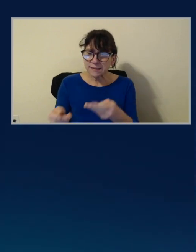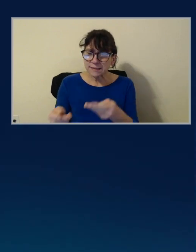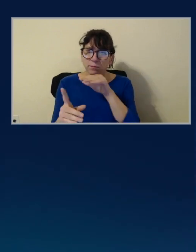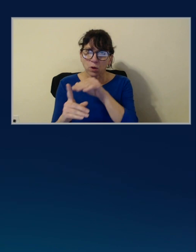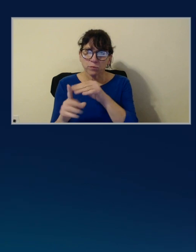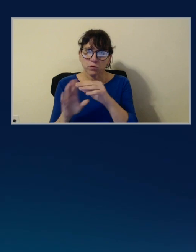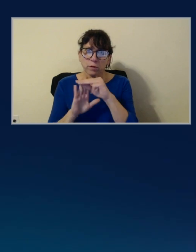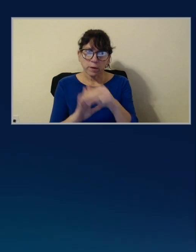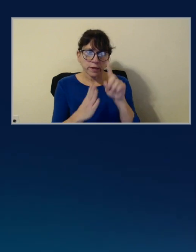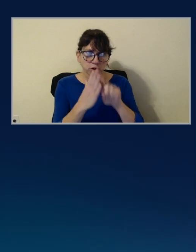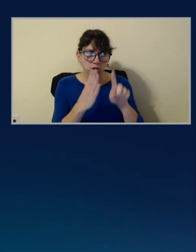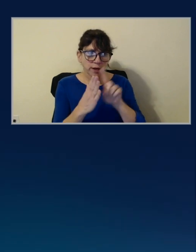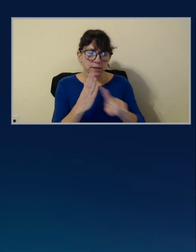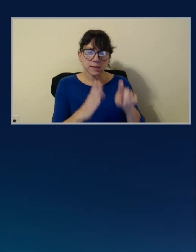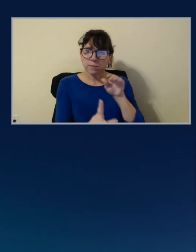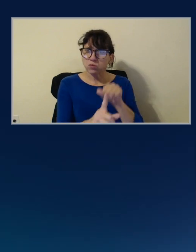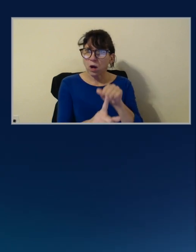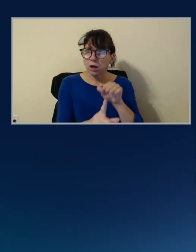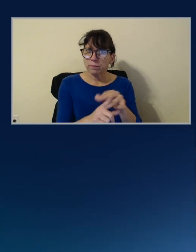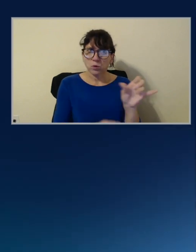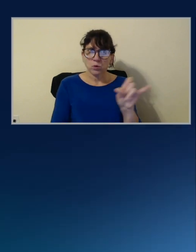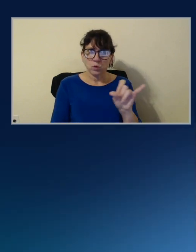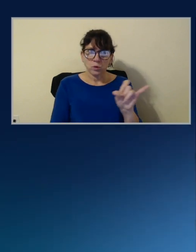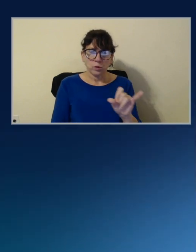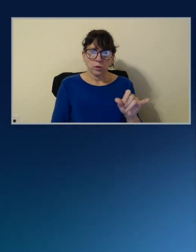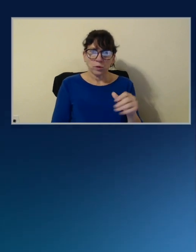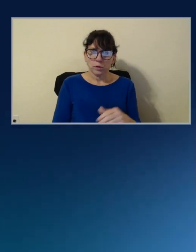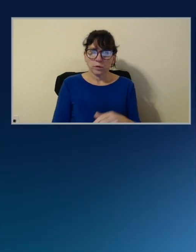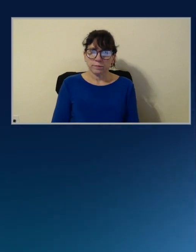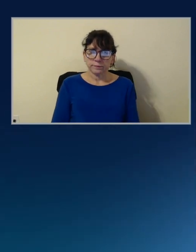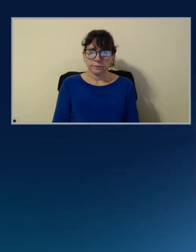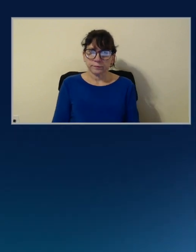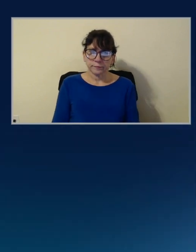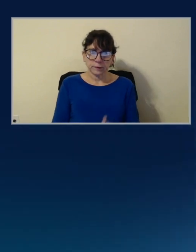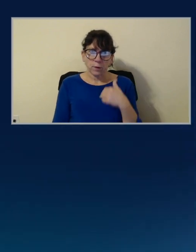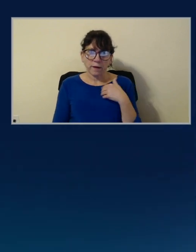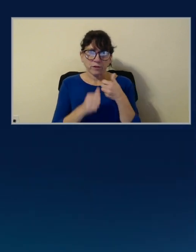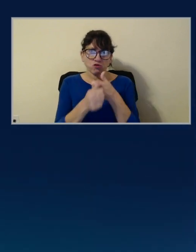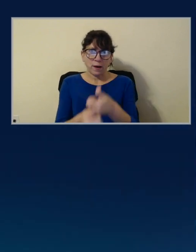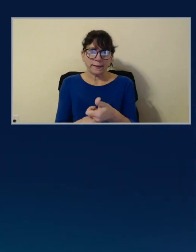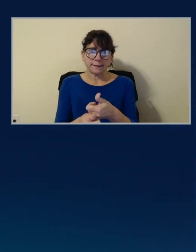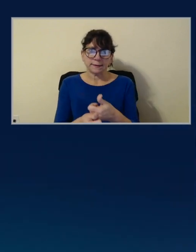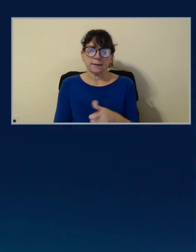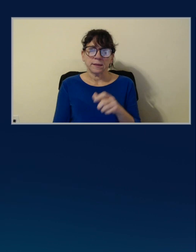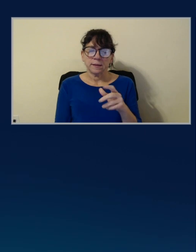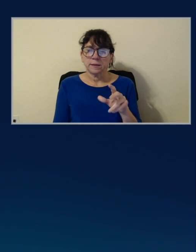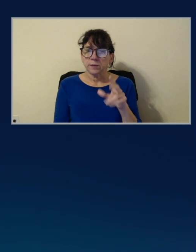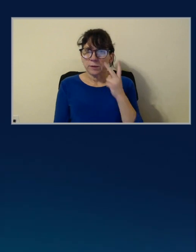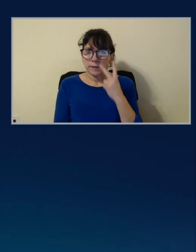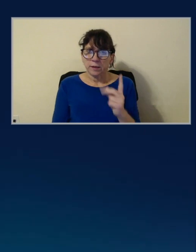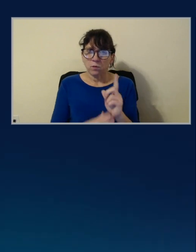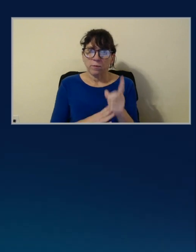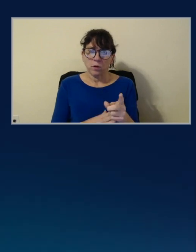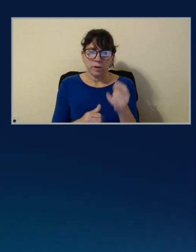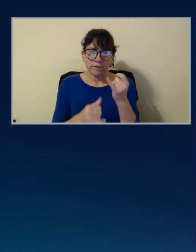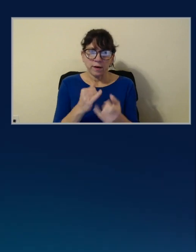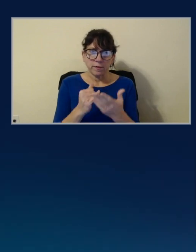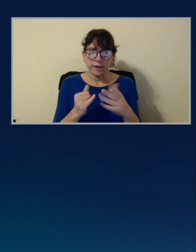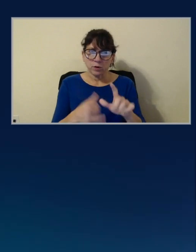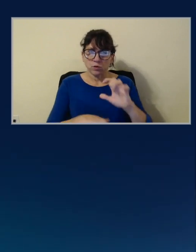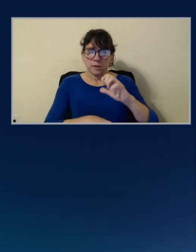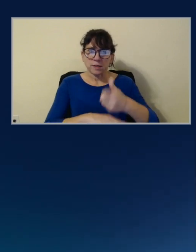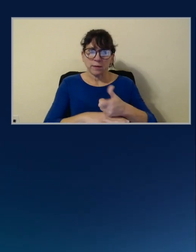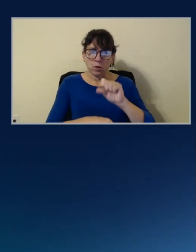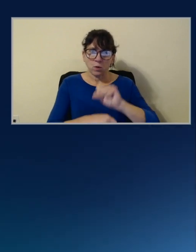checks the prompt as well. Yes, Okay, and you good. actually get a trace. Okay, we'll see beautiful. in a moment. Nice. Okay, the final thing that you need to set up when you're working